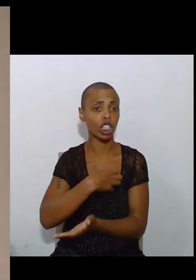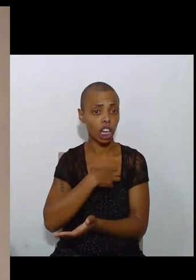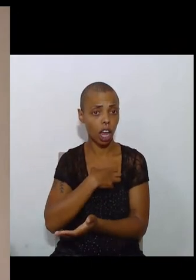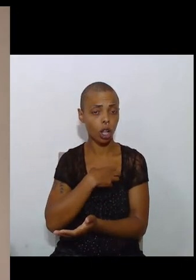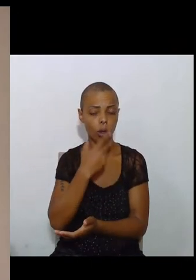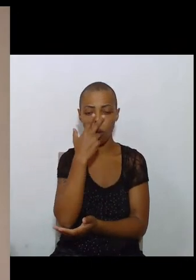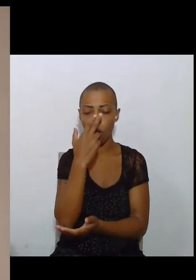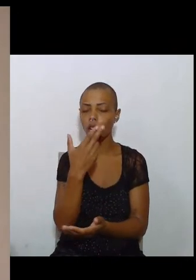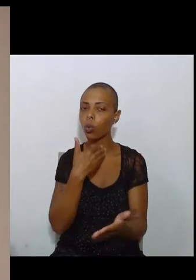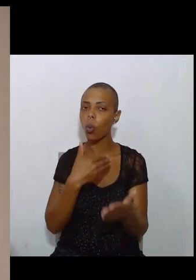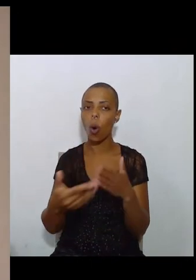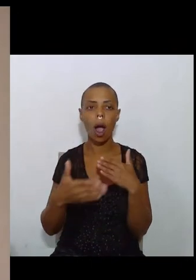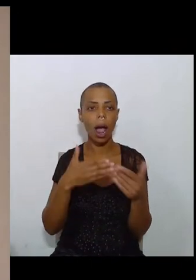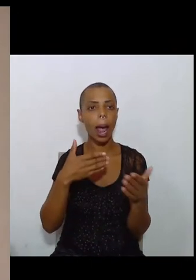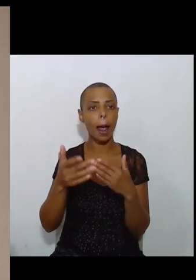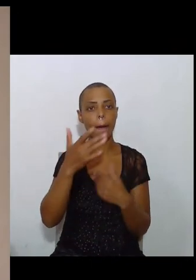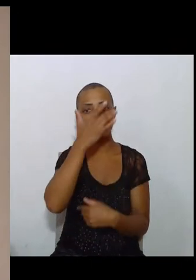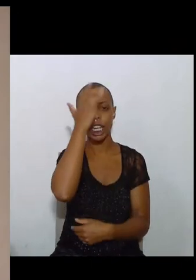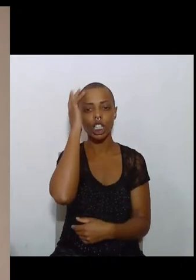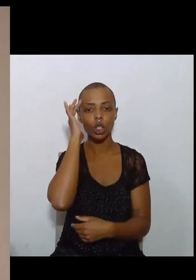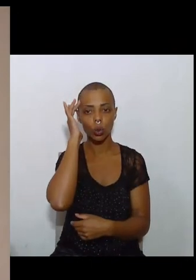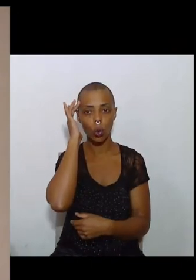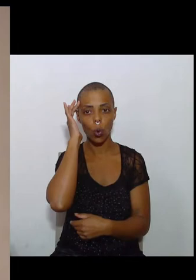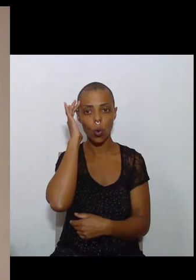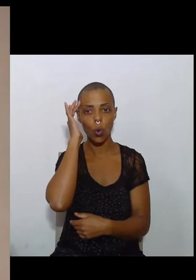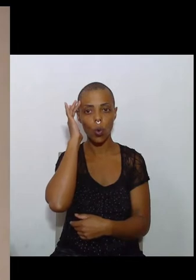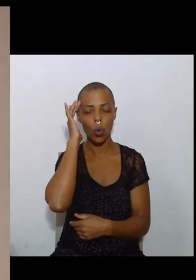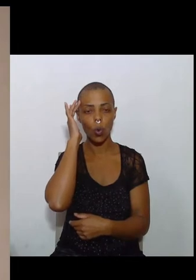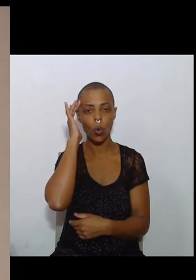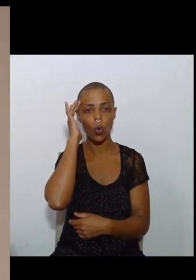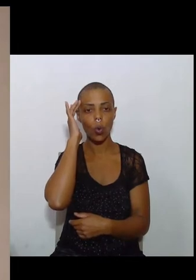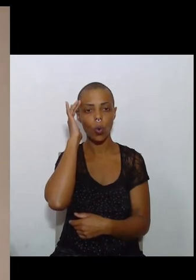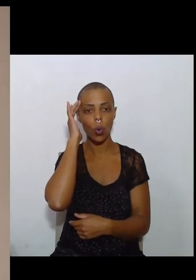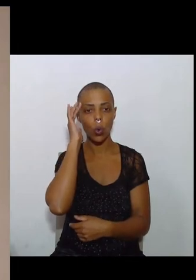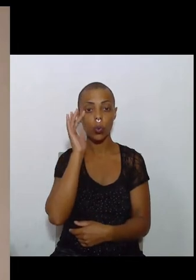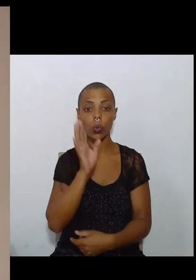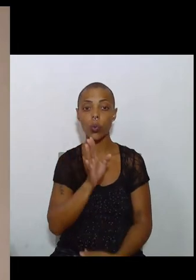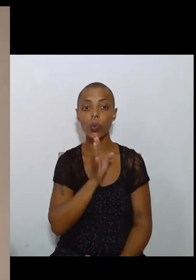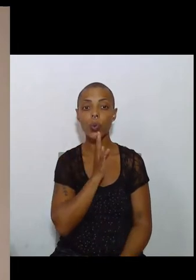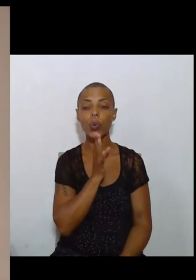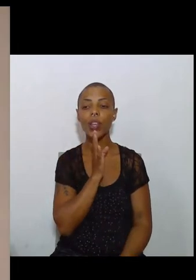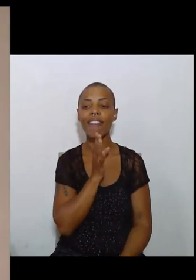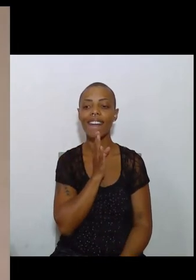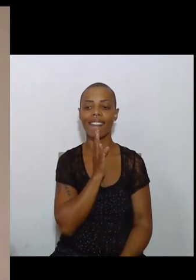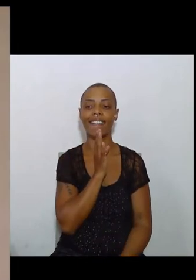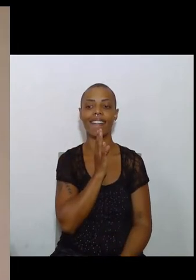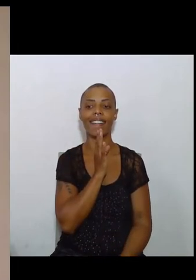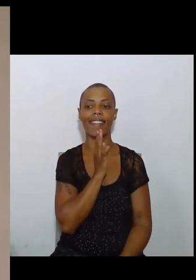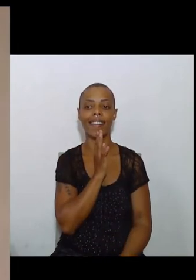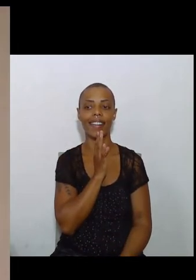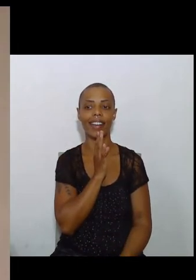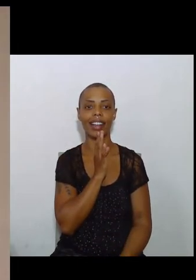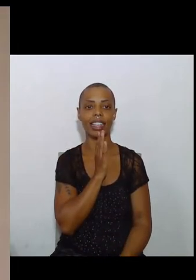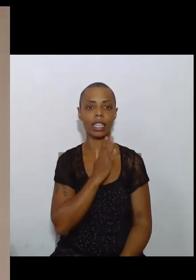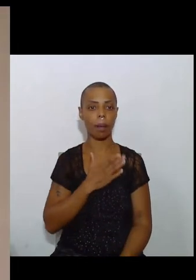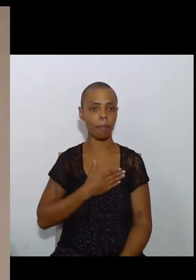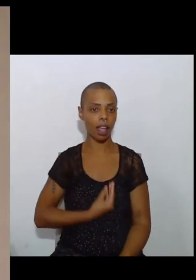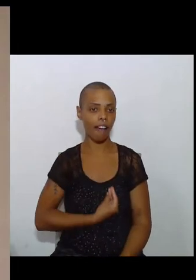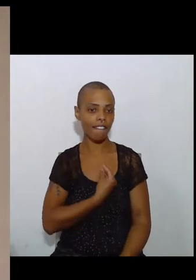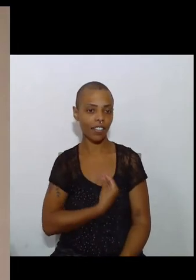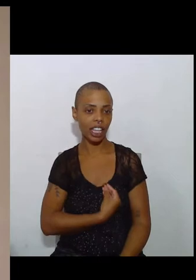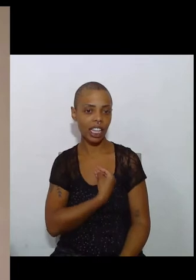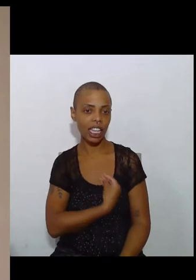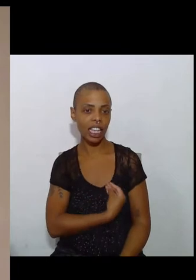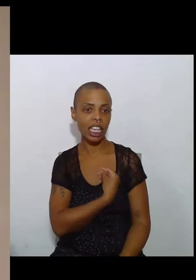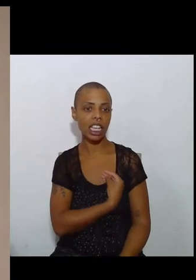I believe that just like religions have evolved my